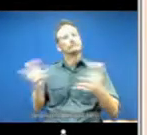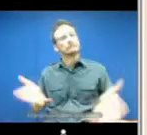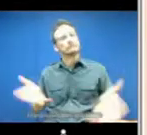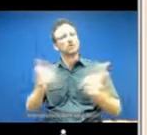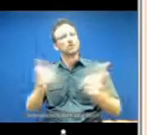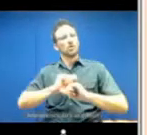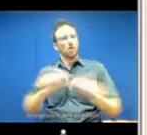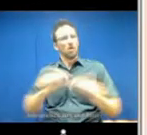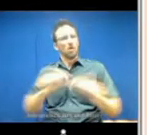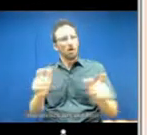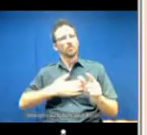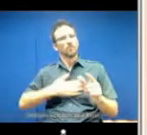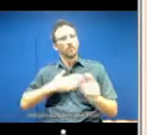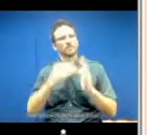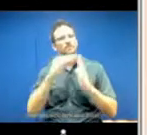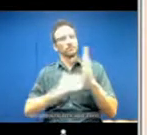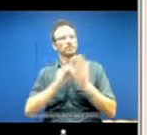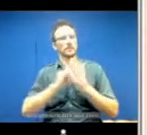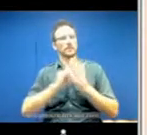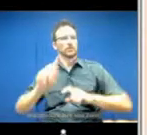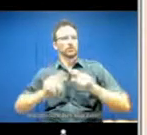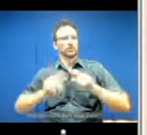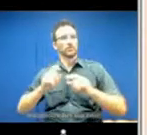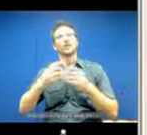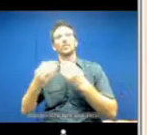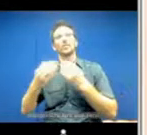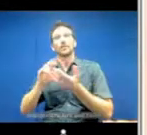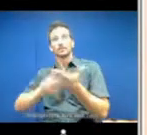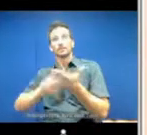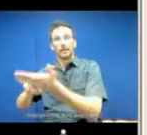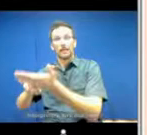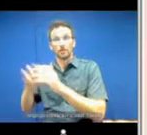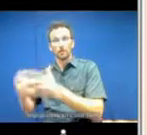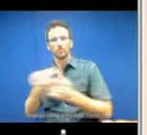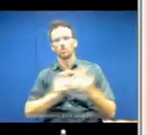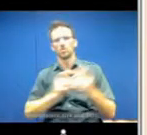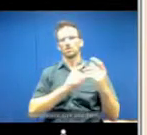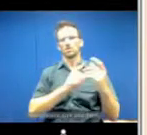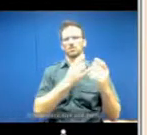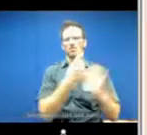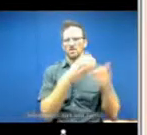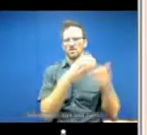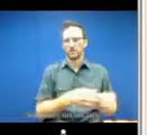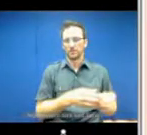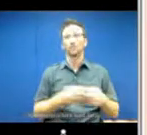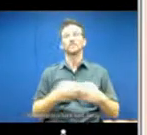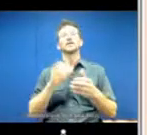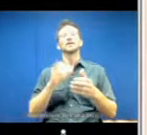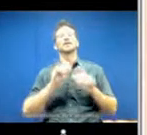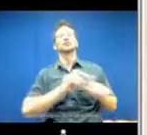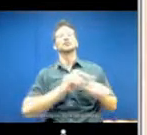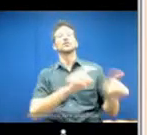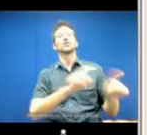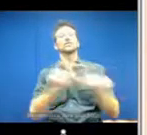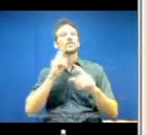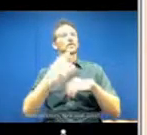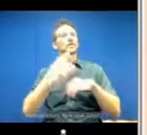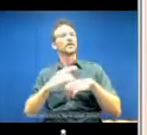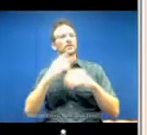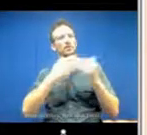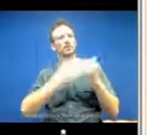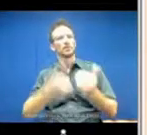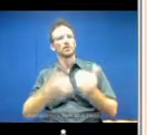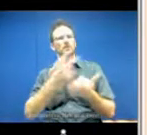you use the sign-in sheet. There is a listserv that will be open up for 2 more weeks. I will send out an email